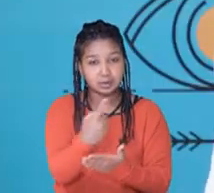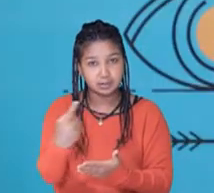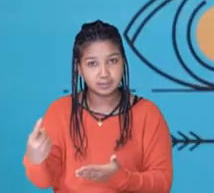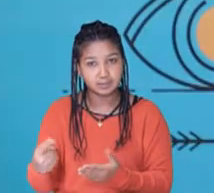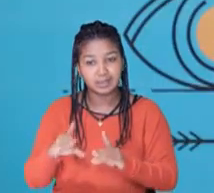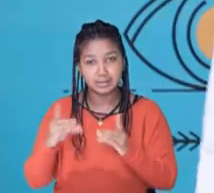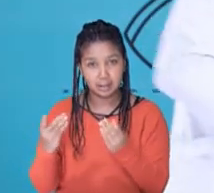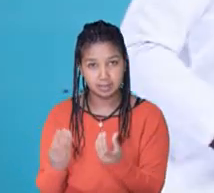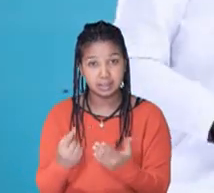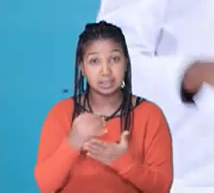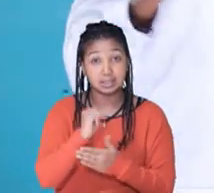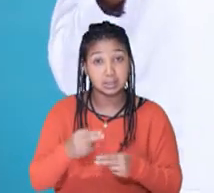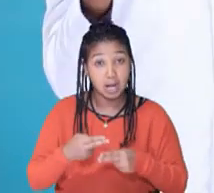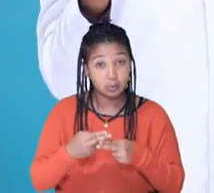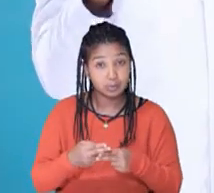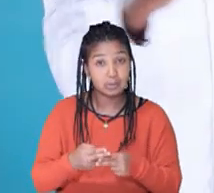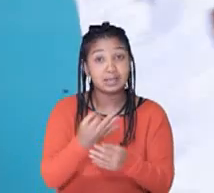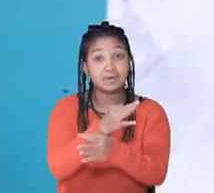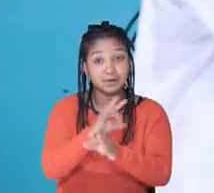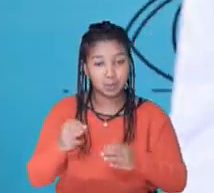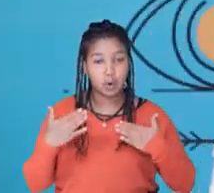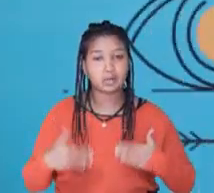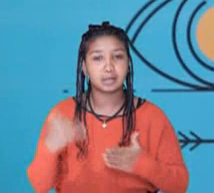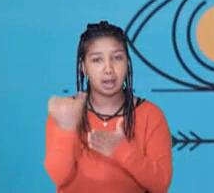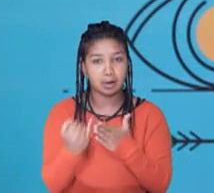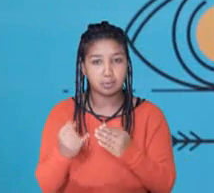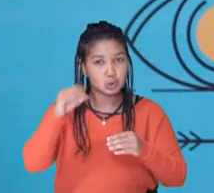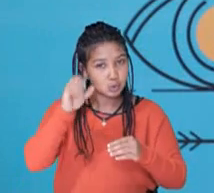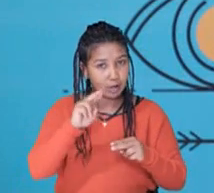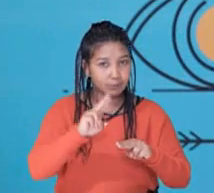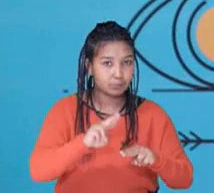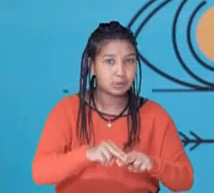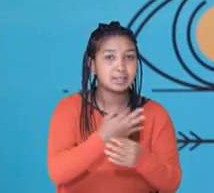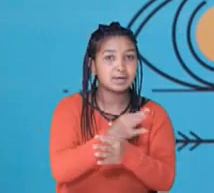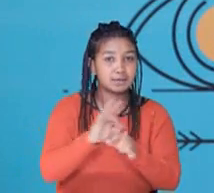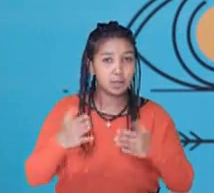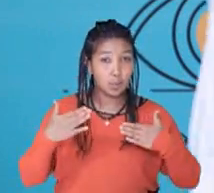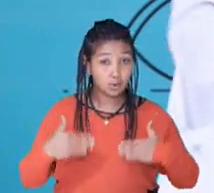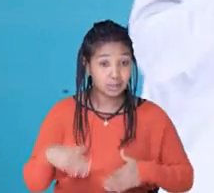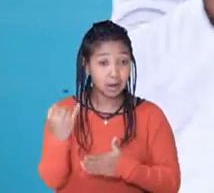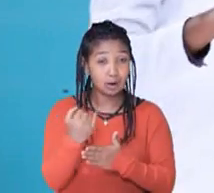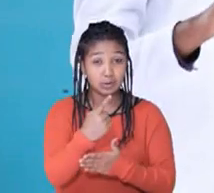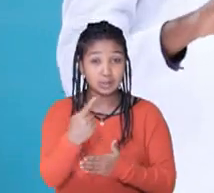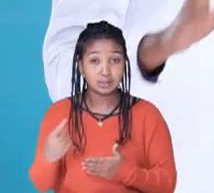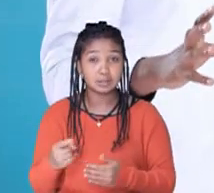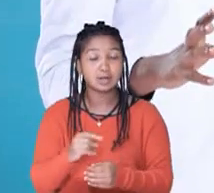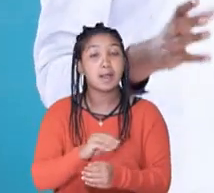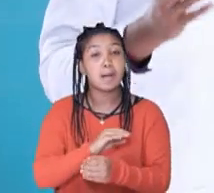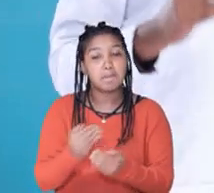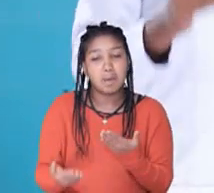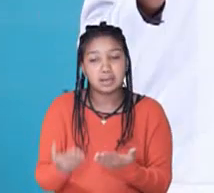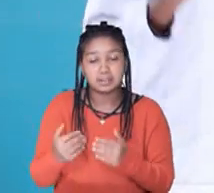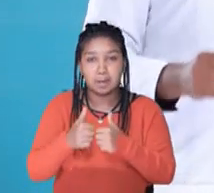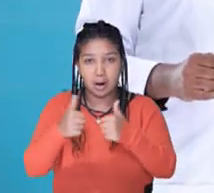each segment? This is known to be the free body diagram. You should have to put the free body diagrams of each mass